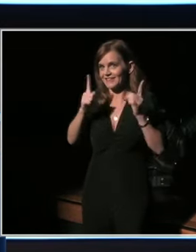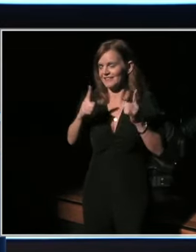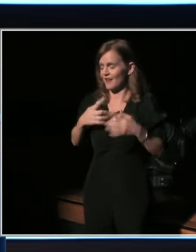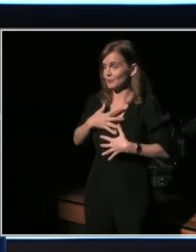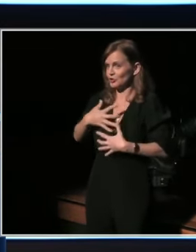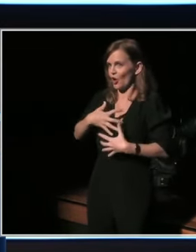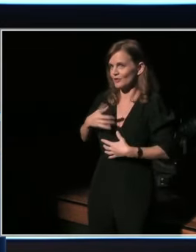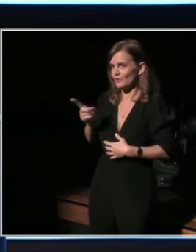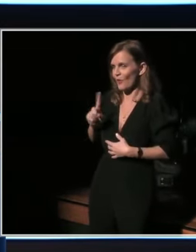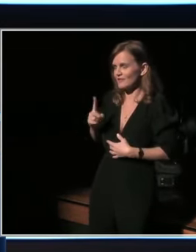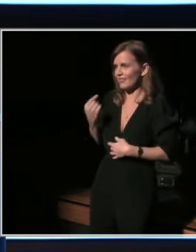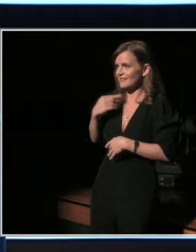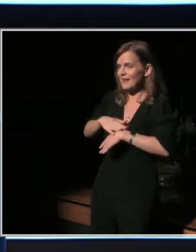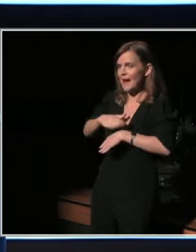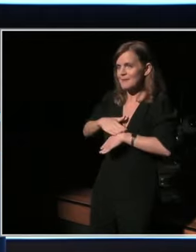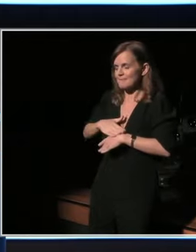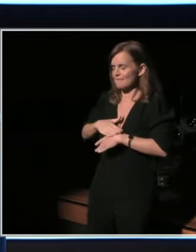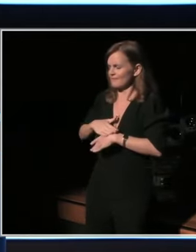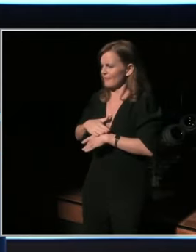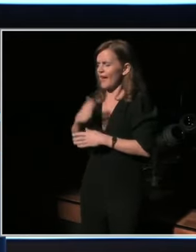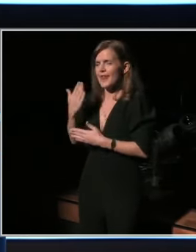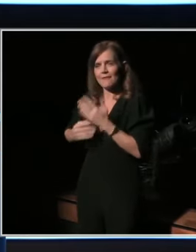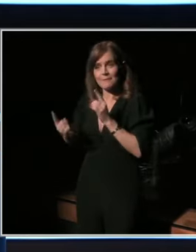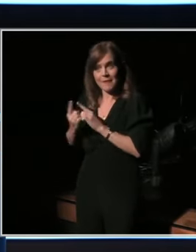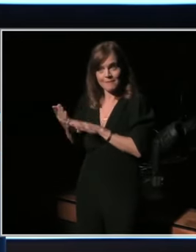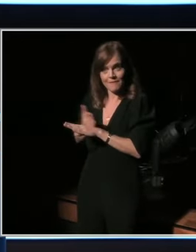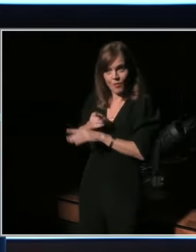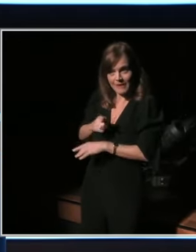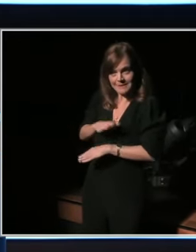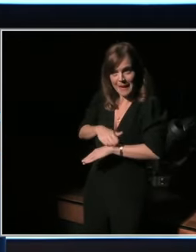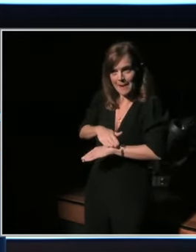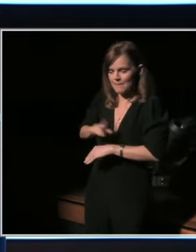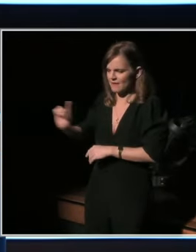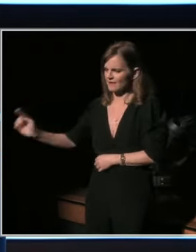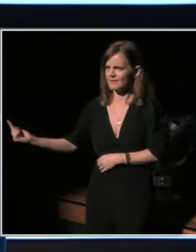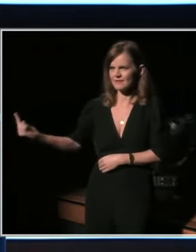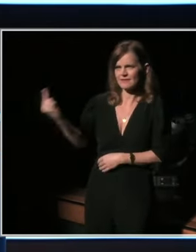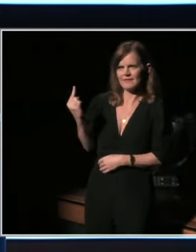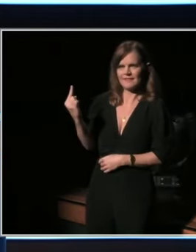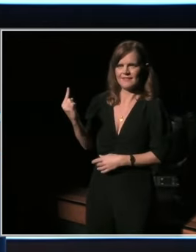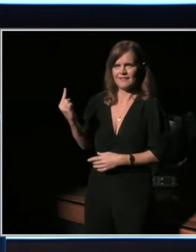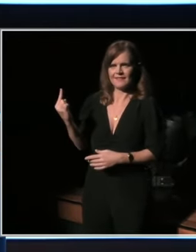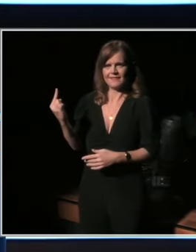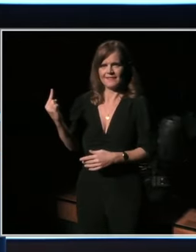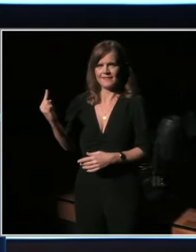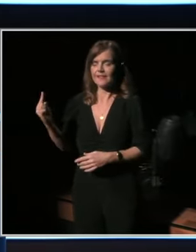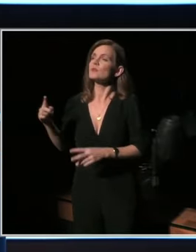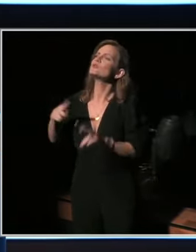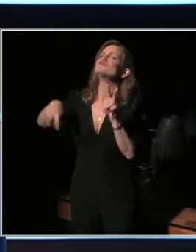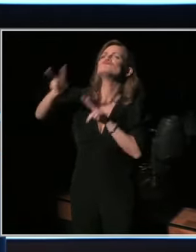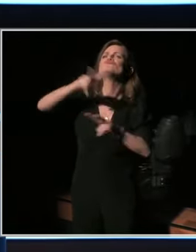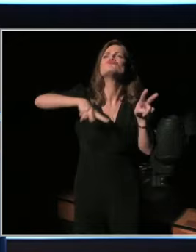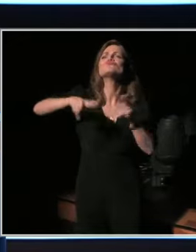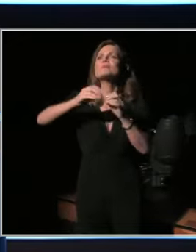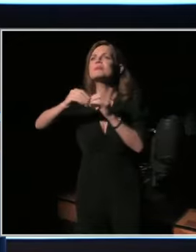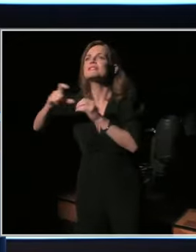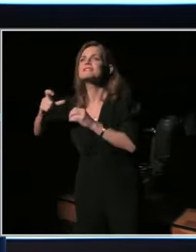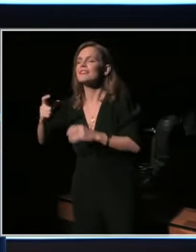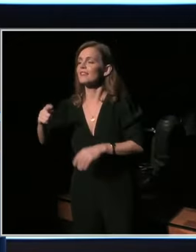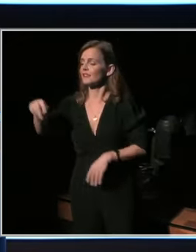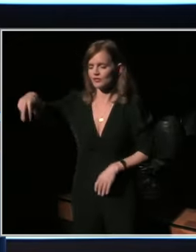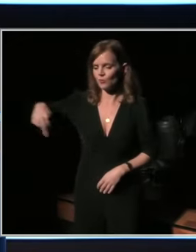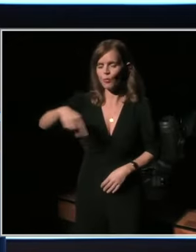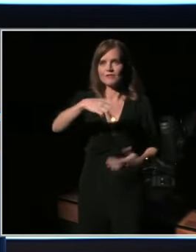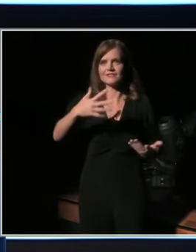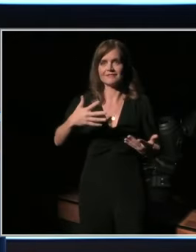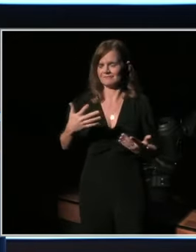office, out of the blue, as I'd never actually met him before, and he'd rather wandered in on a sweeping tour of the BBC building, as